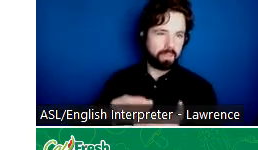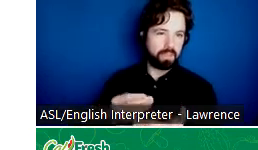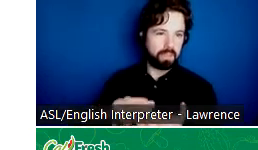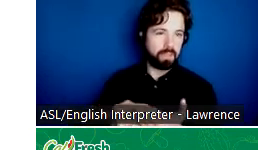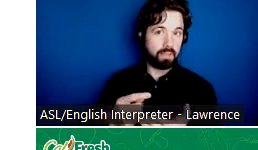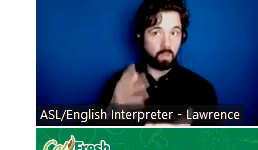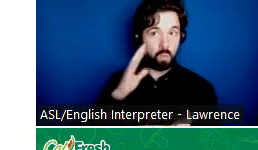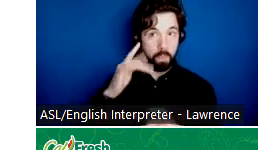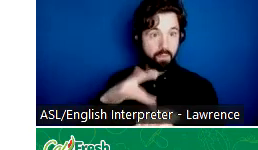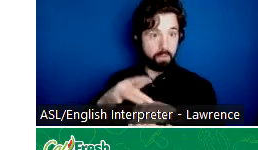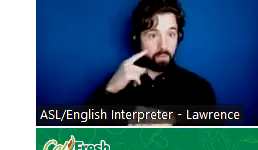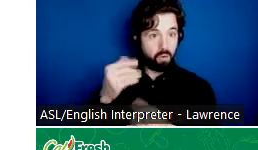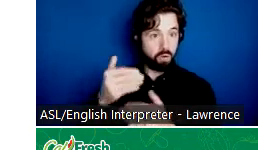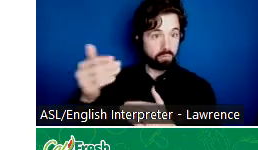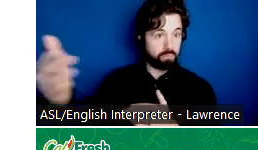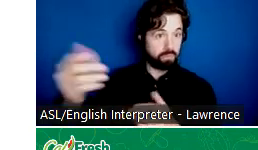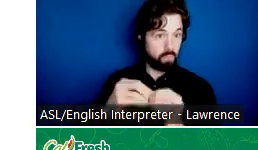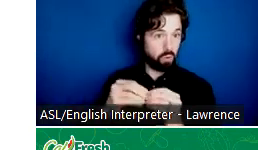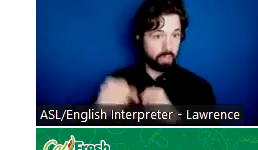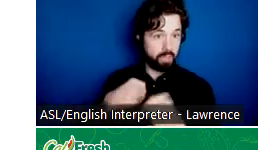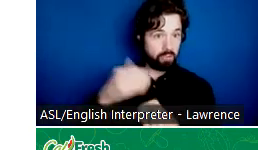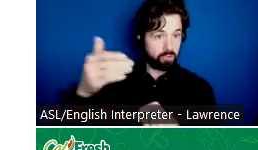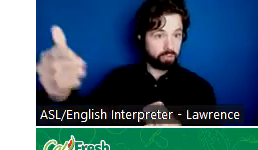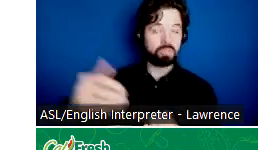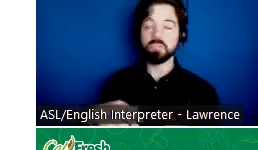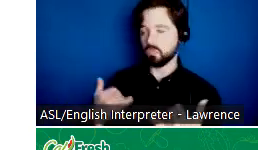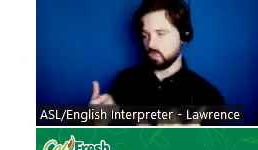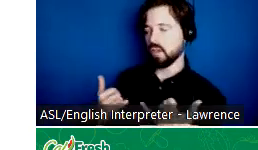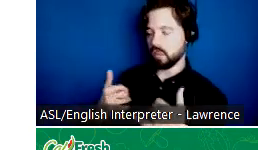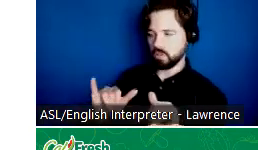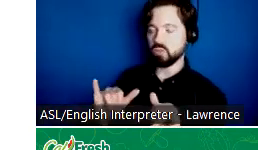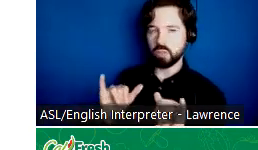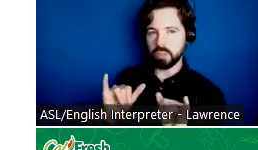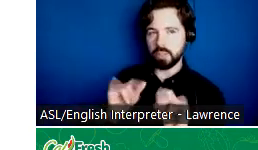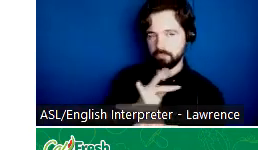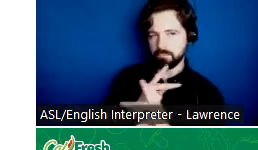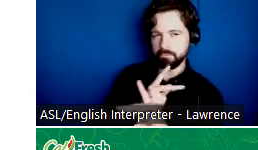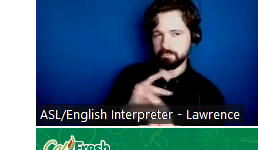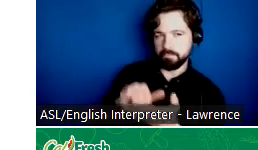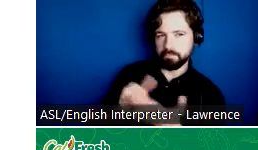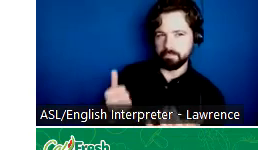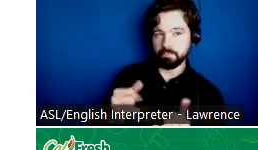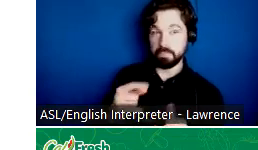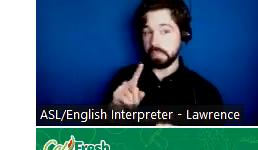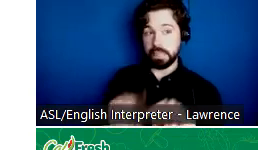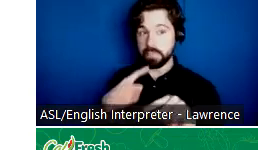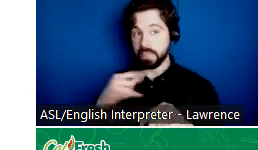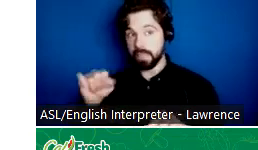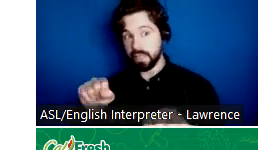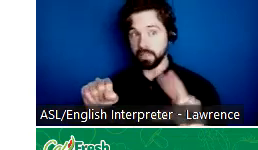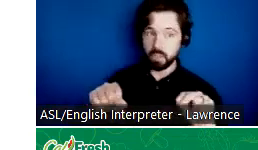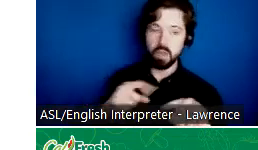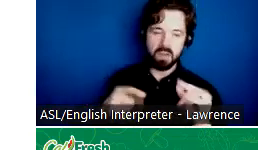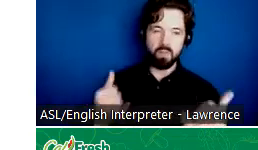years. We are currently working on that. So I can't say for certain yet, but that's one of the areas that